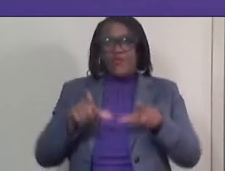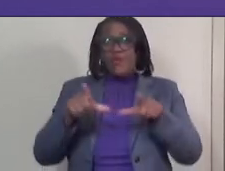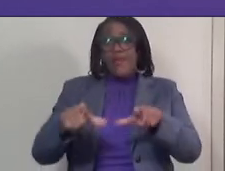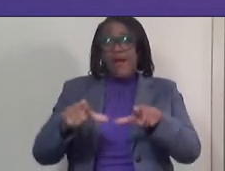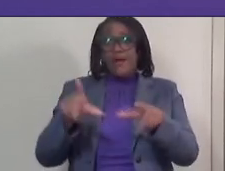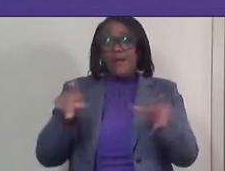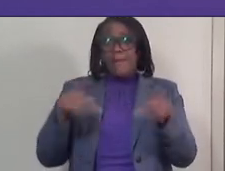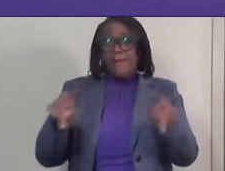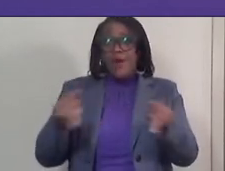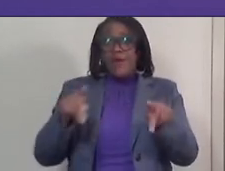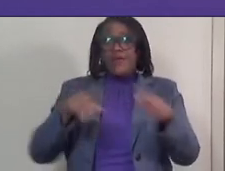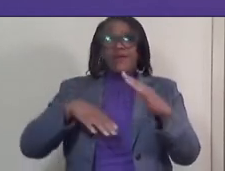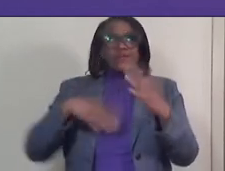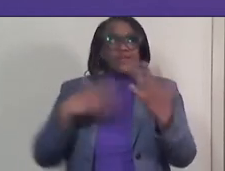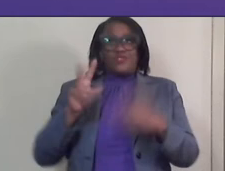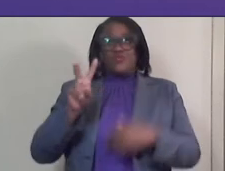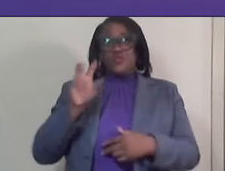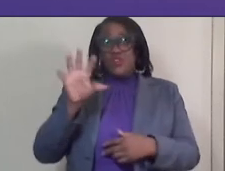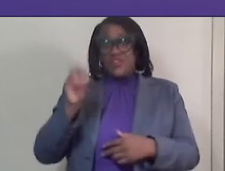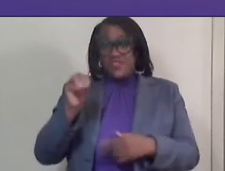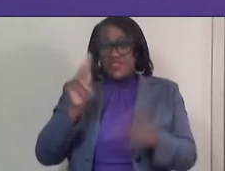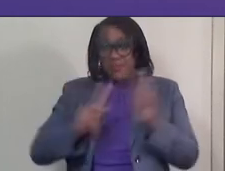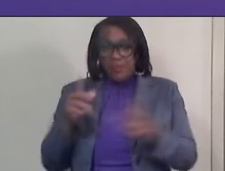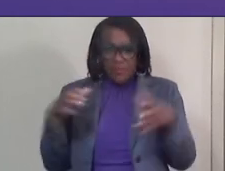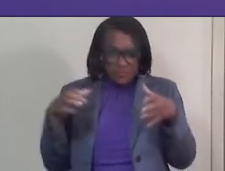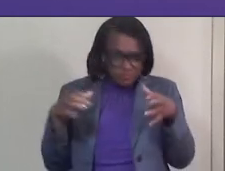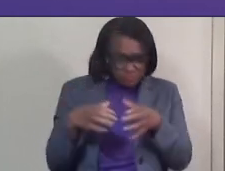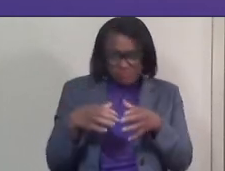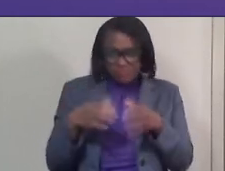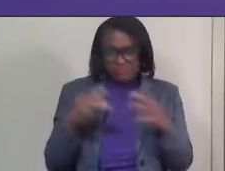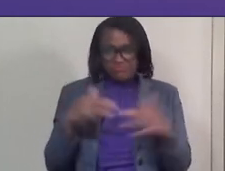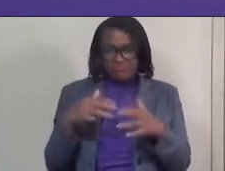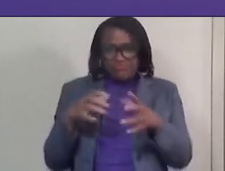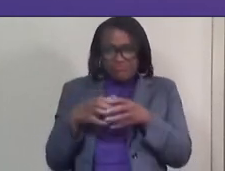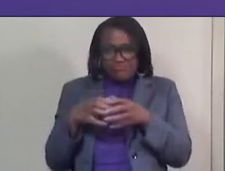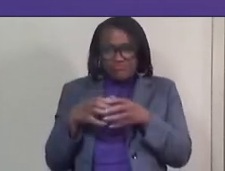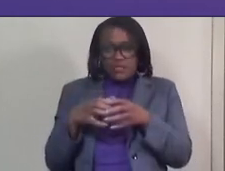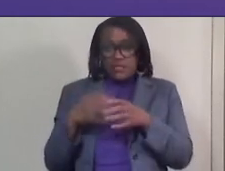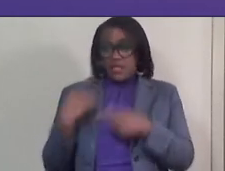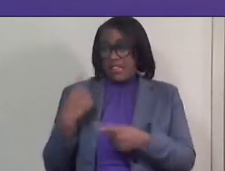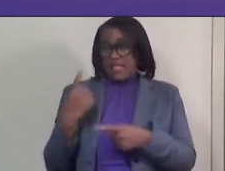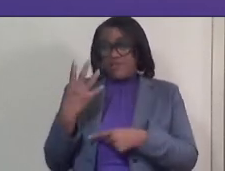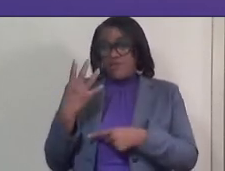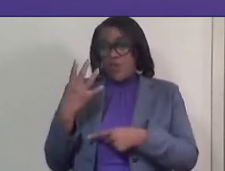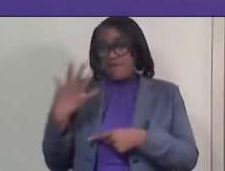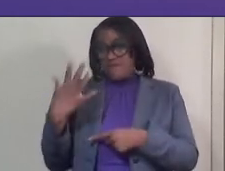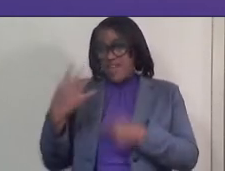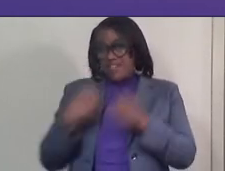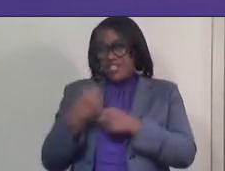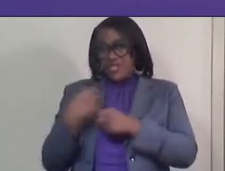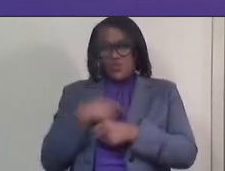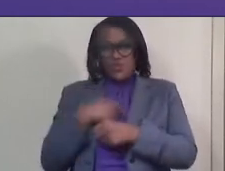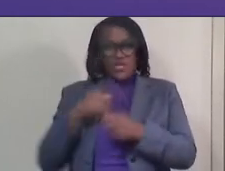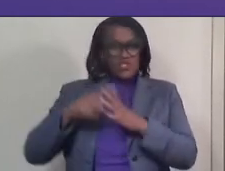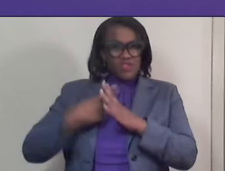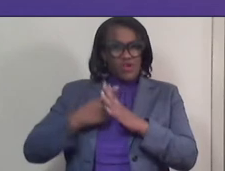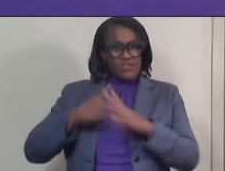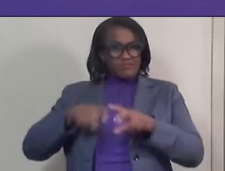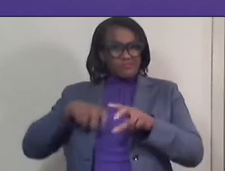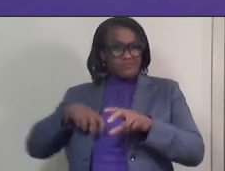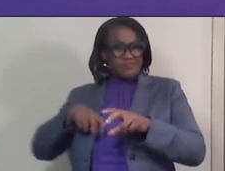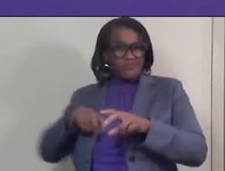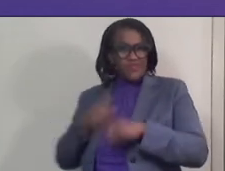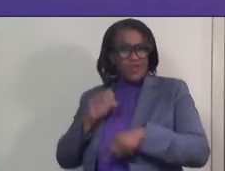to 250 people. Over the last 4 or 5 years, we started pulling back from it